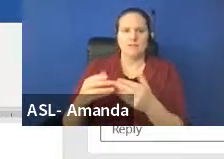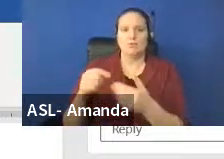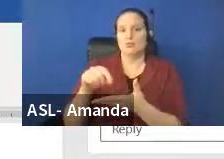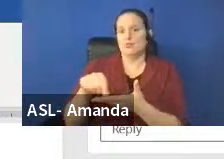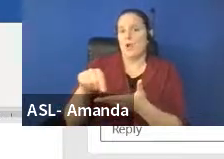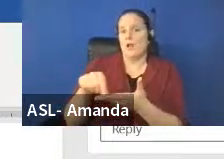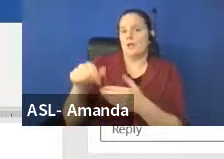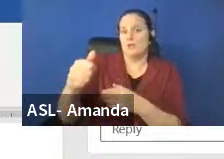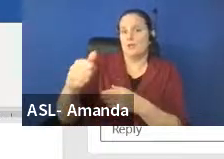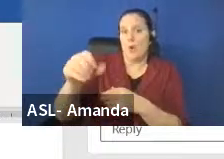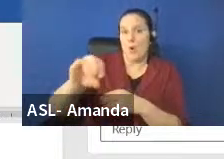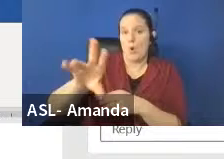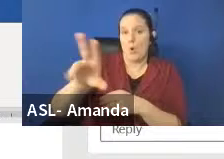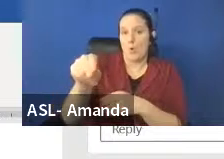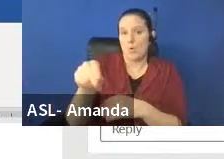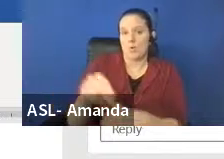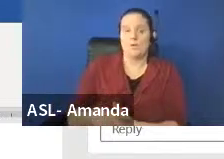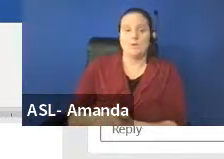own.